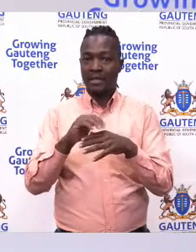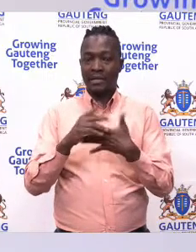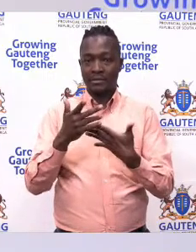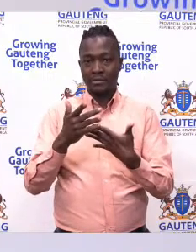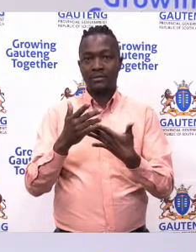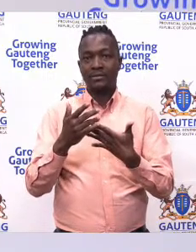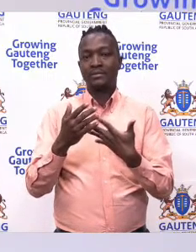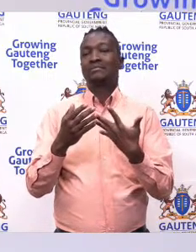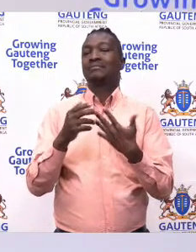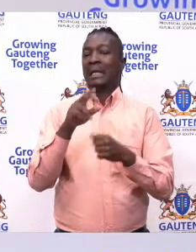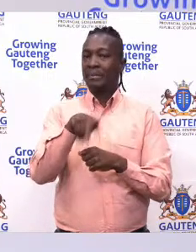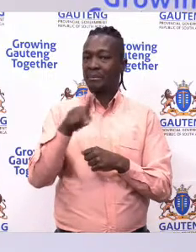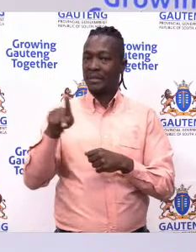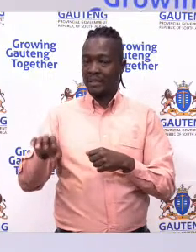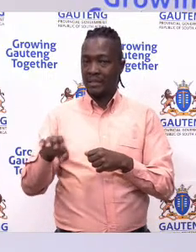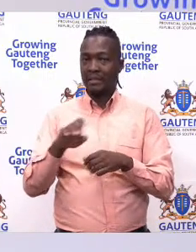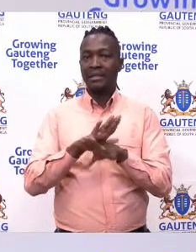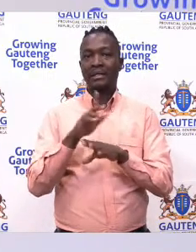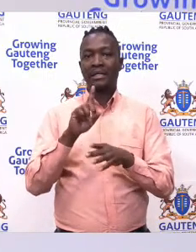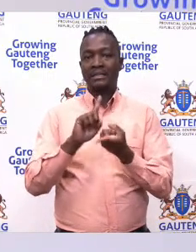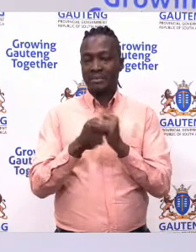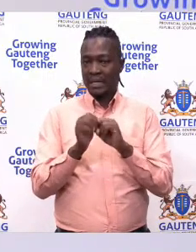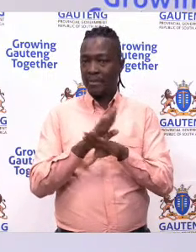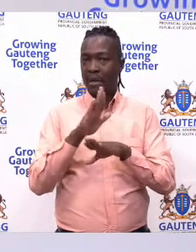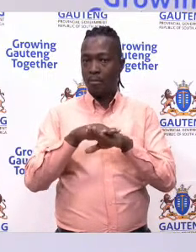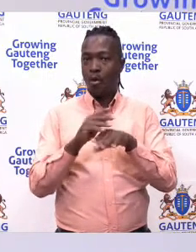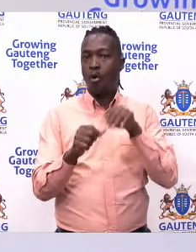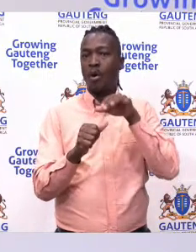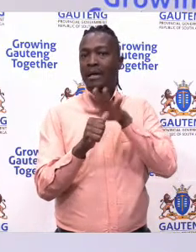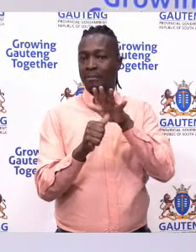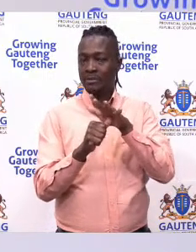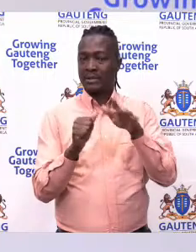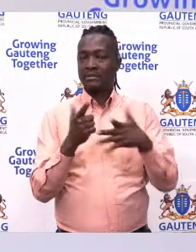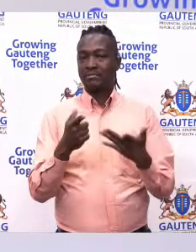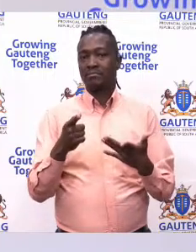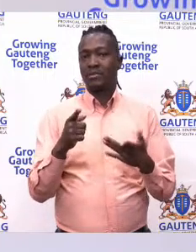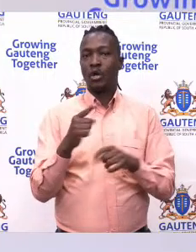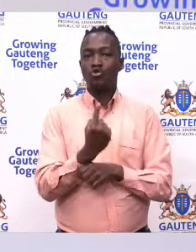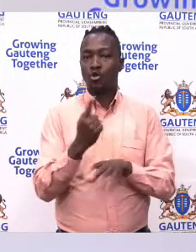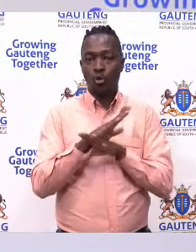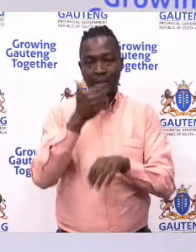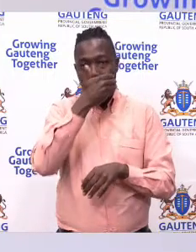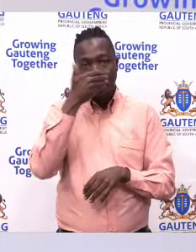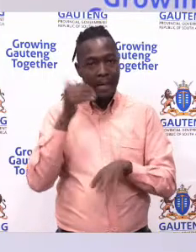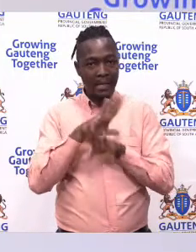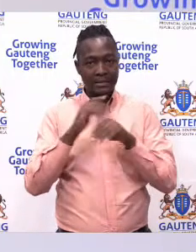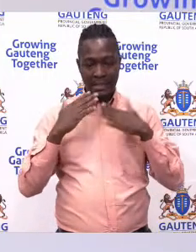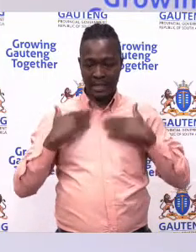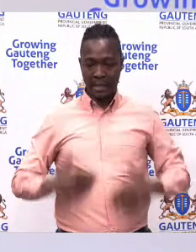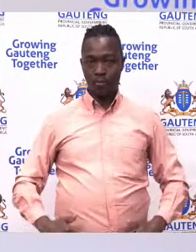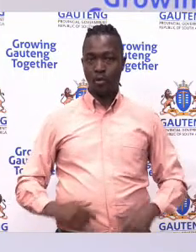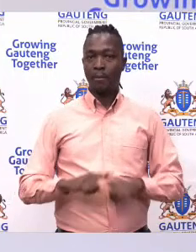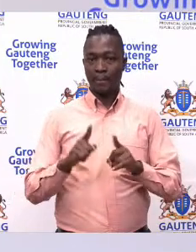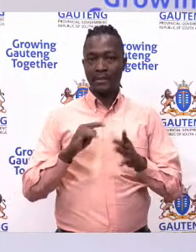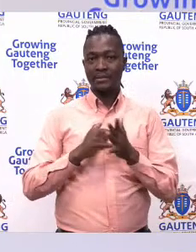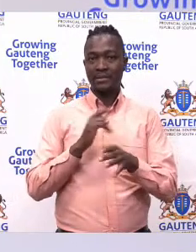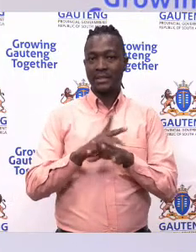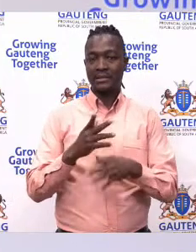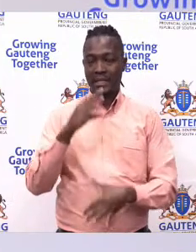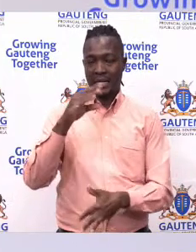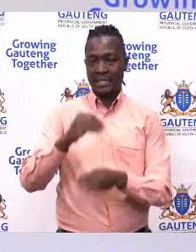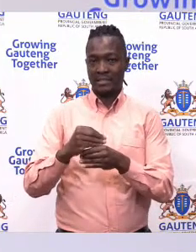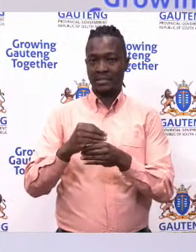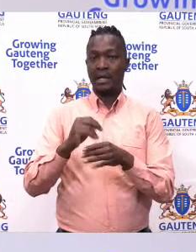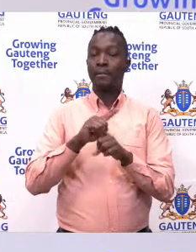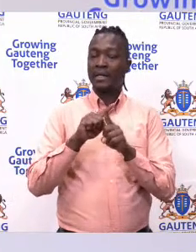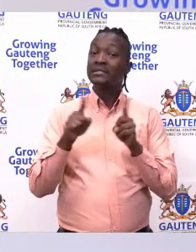are becoming an important aspect of PPE, not only the mask and the apron, but I think just an additional mask. But